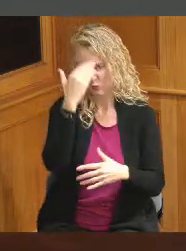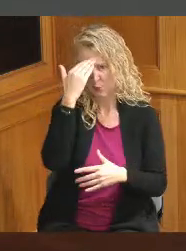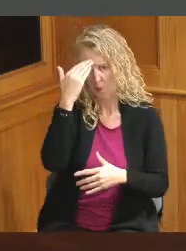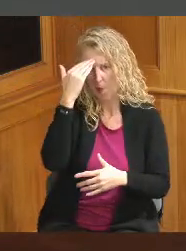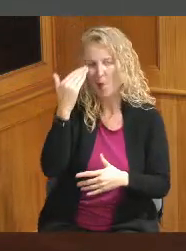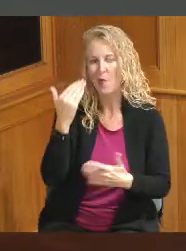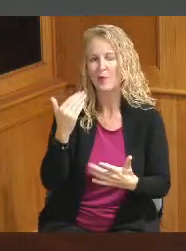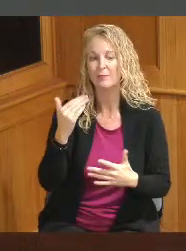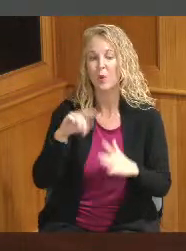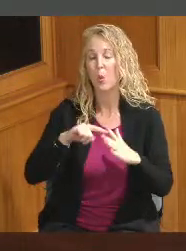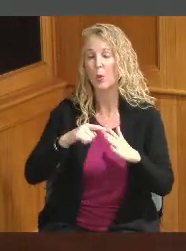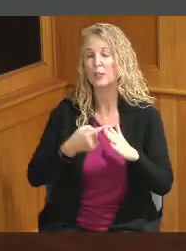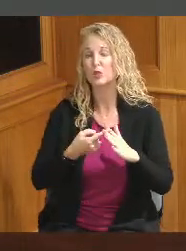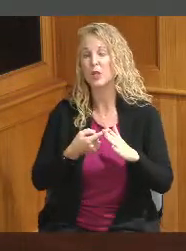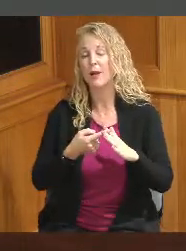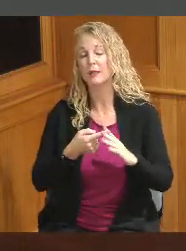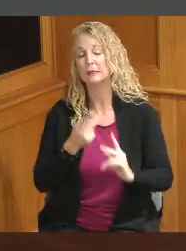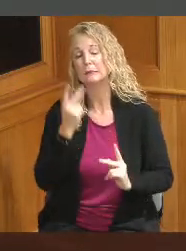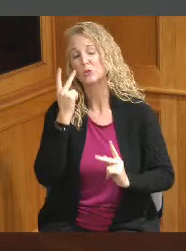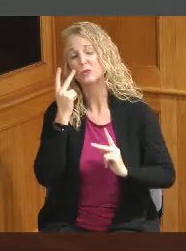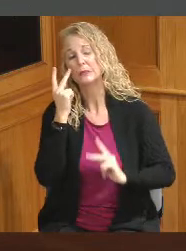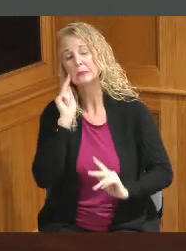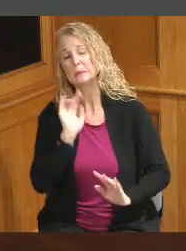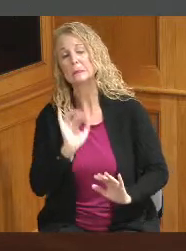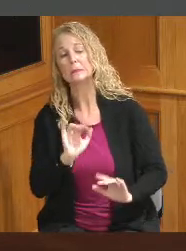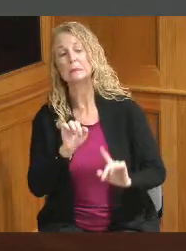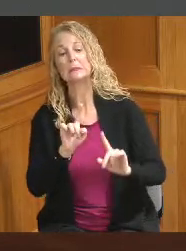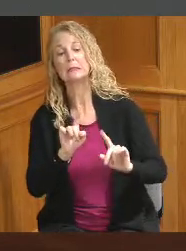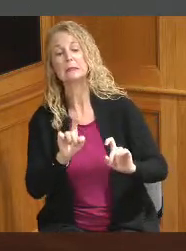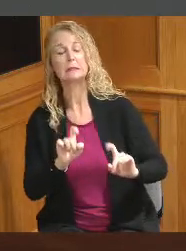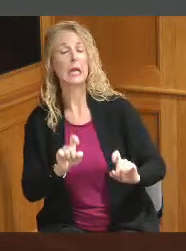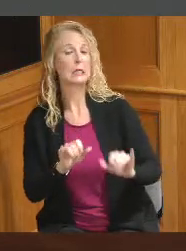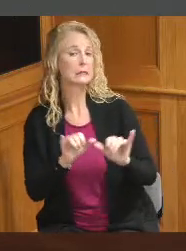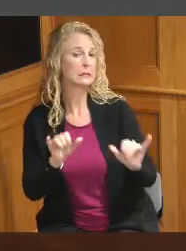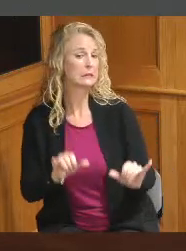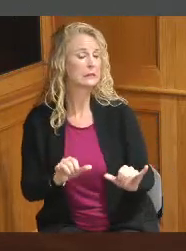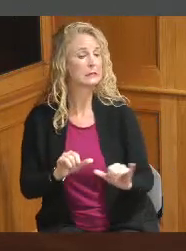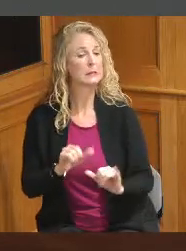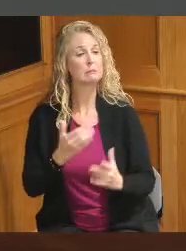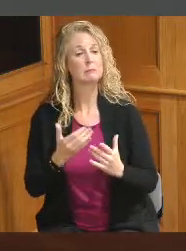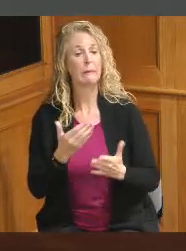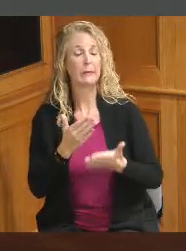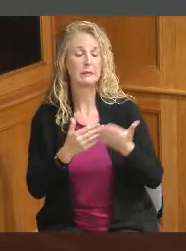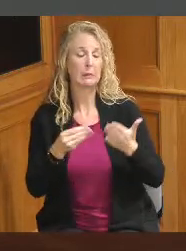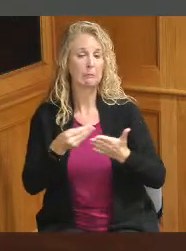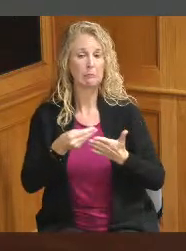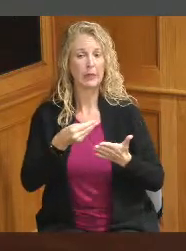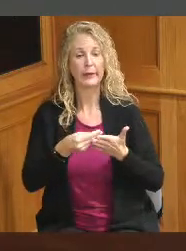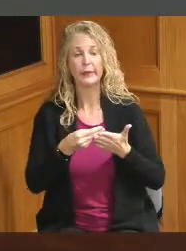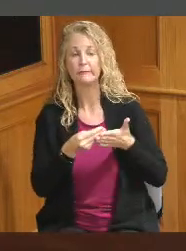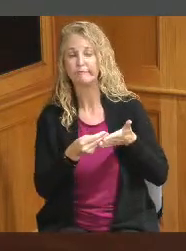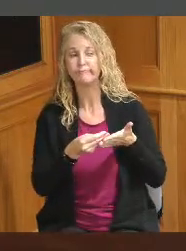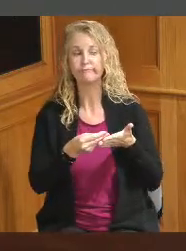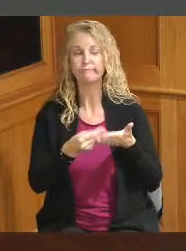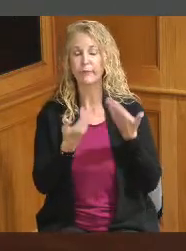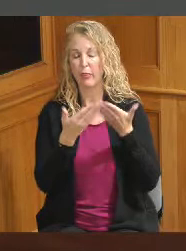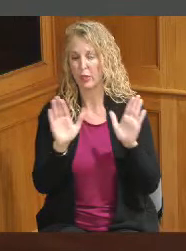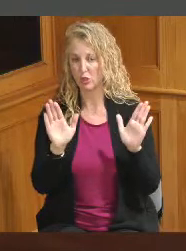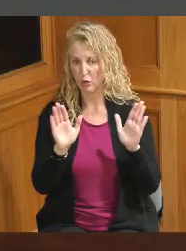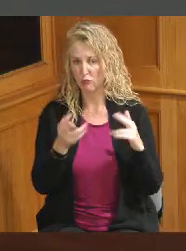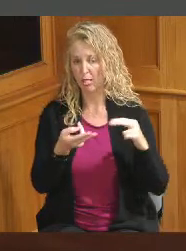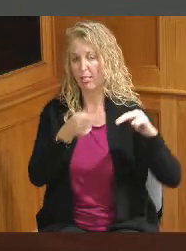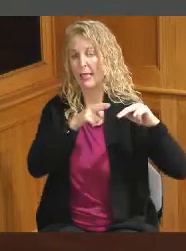as you know, we started dipping our toe back into pay for performance a little bit last year as we made a portion of the. Of the general